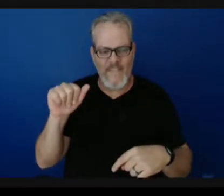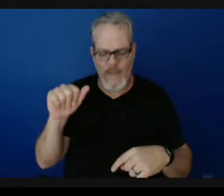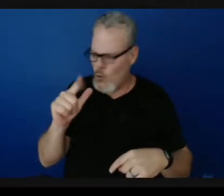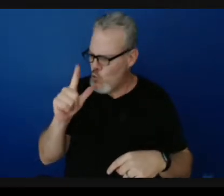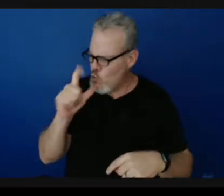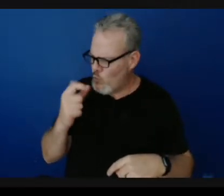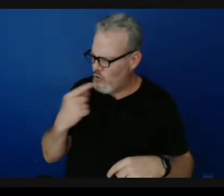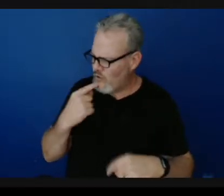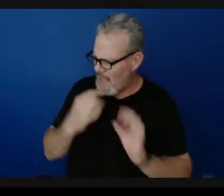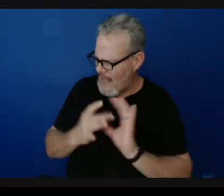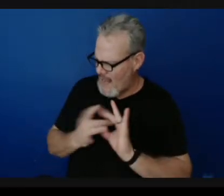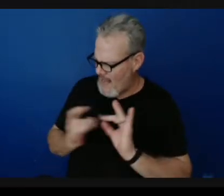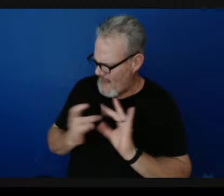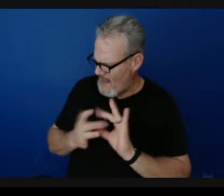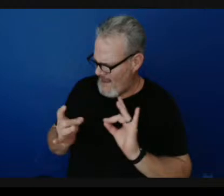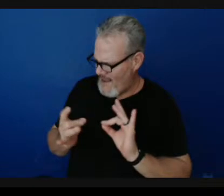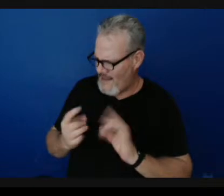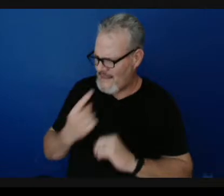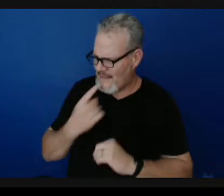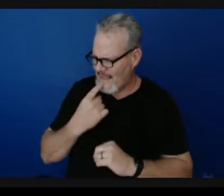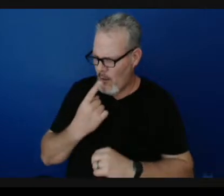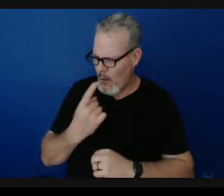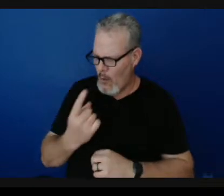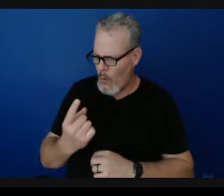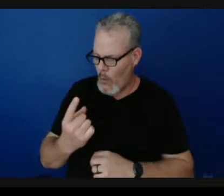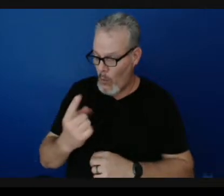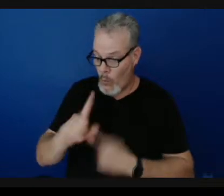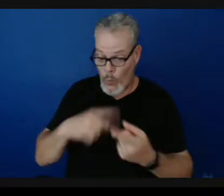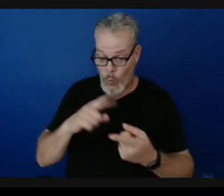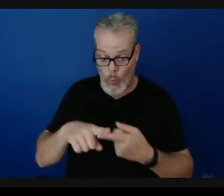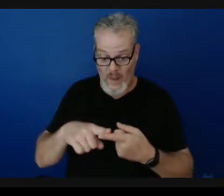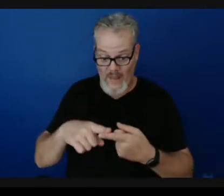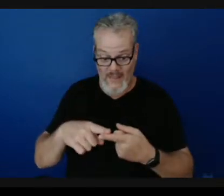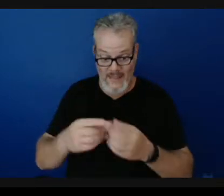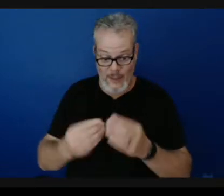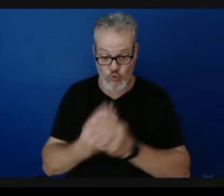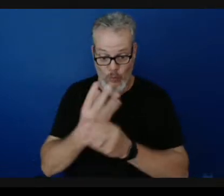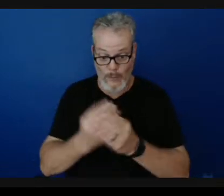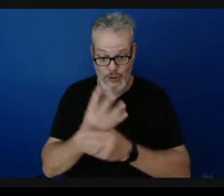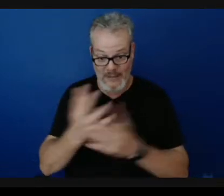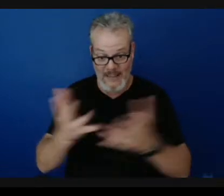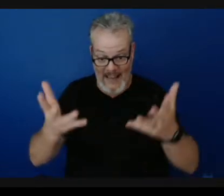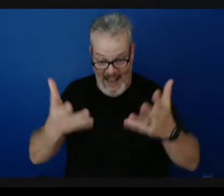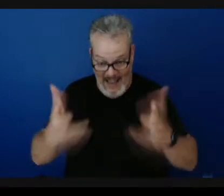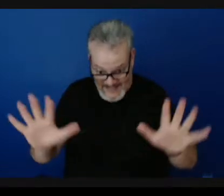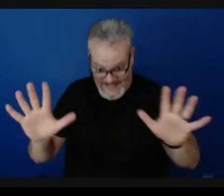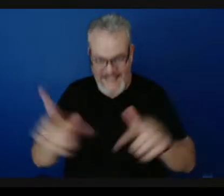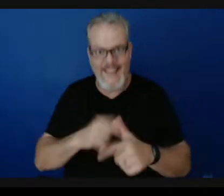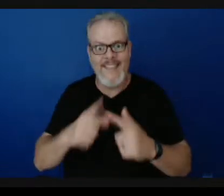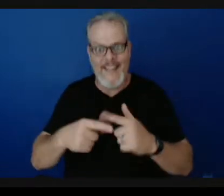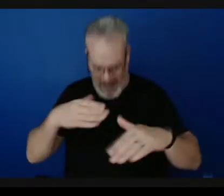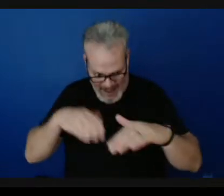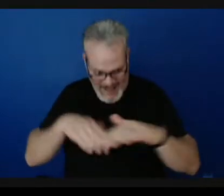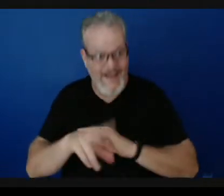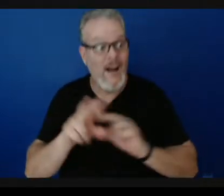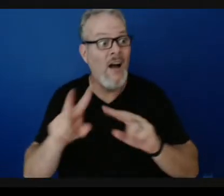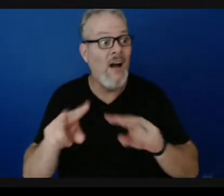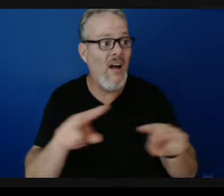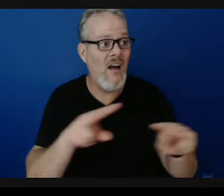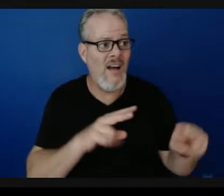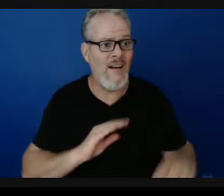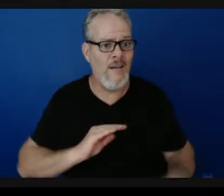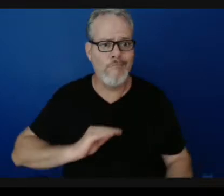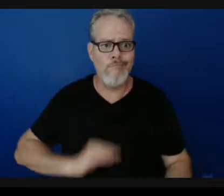that whenever they show up, the eruption ends? Yeah, that's how I was feeling this time. Yeah. All